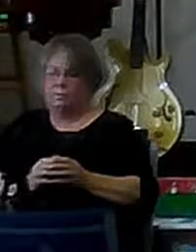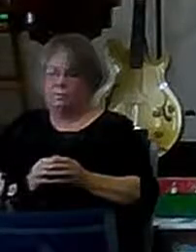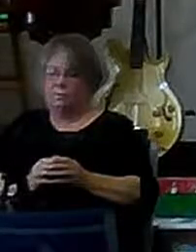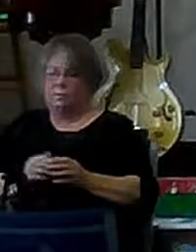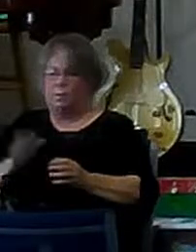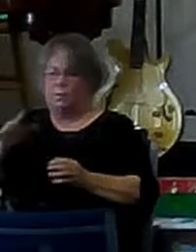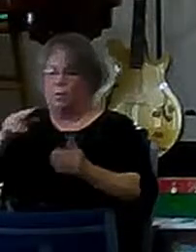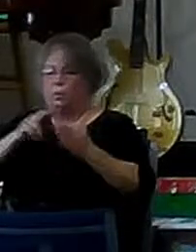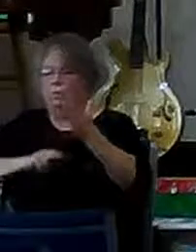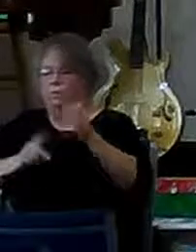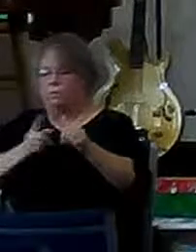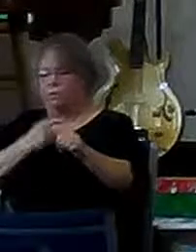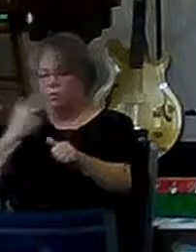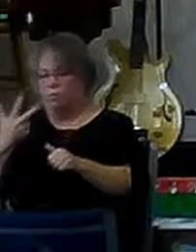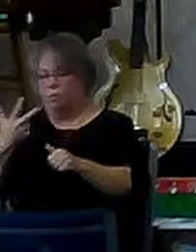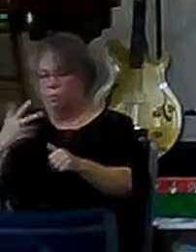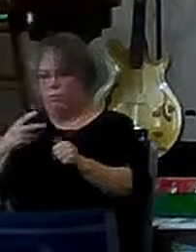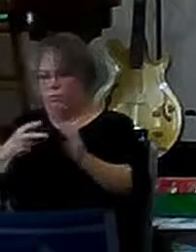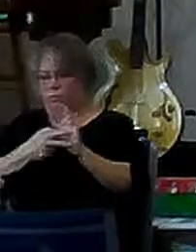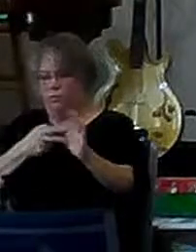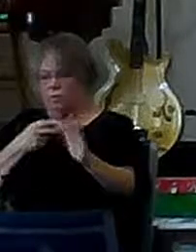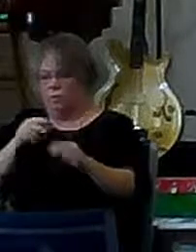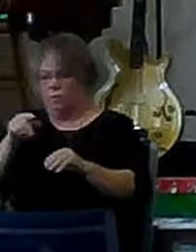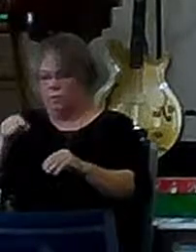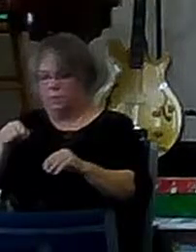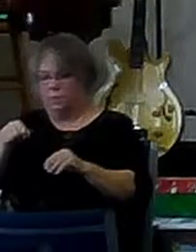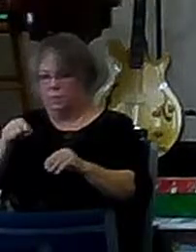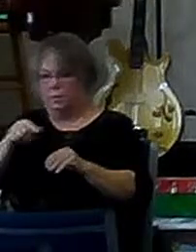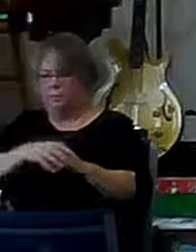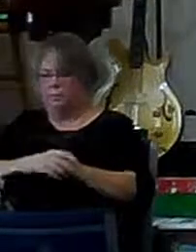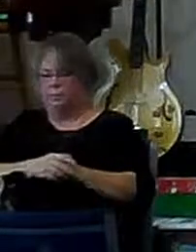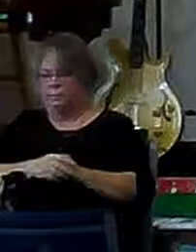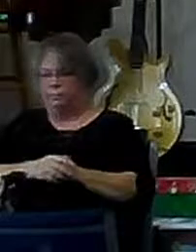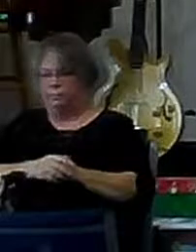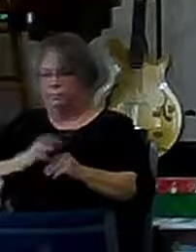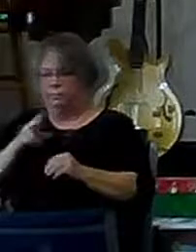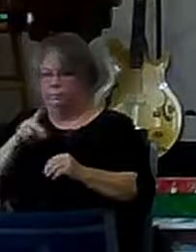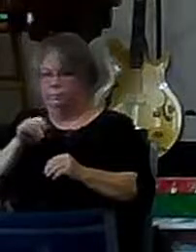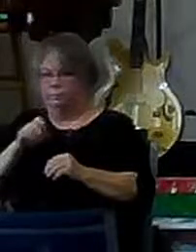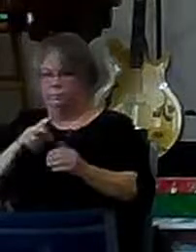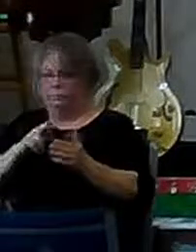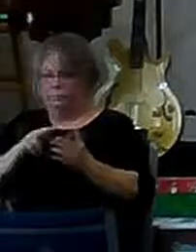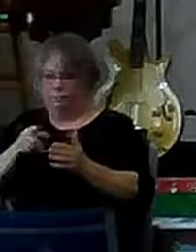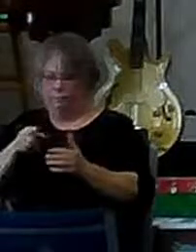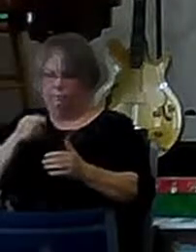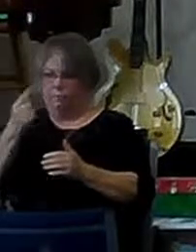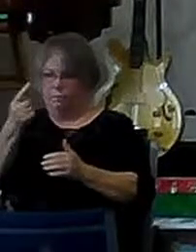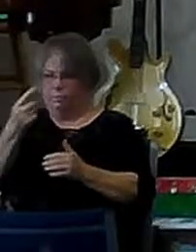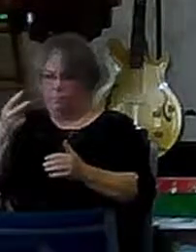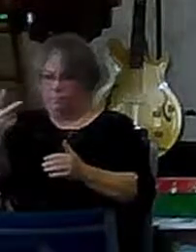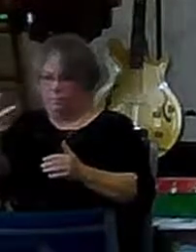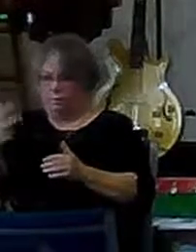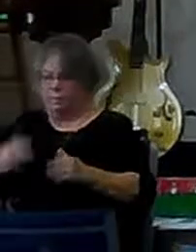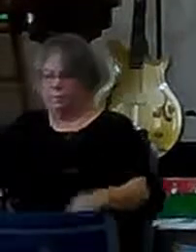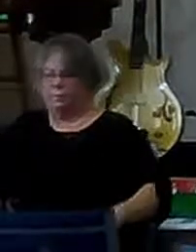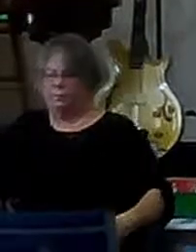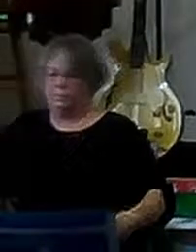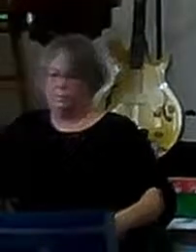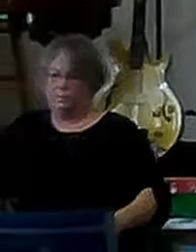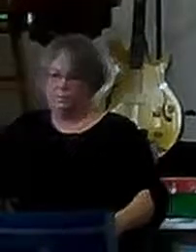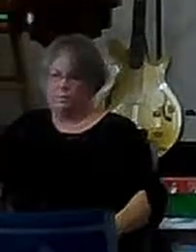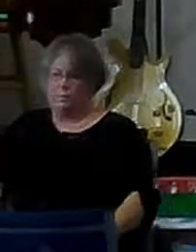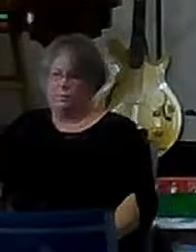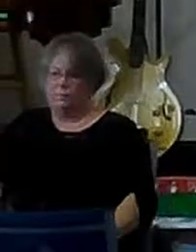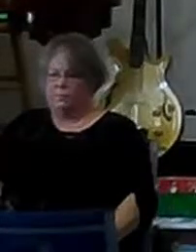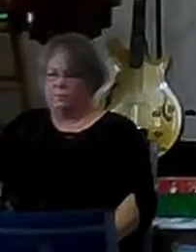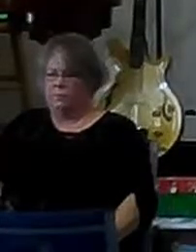three verses. Paul begins with great sorrow. It's really quite remarkable what he says here. He